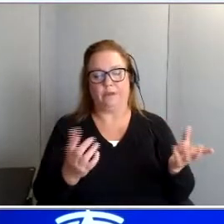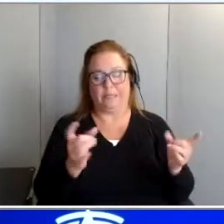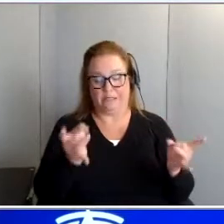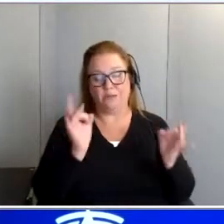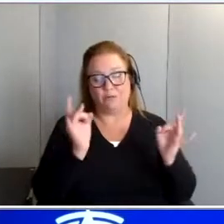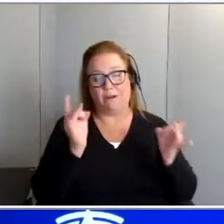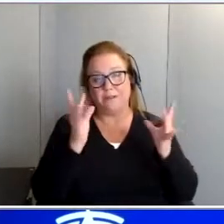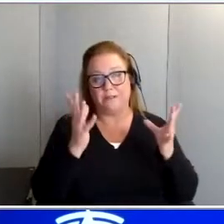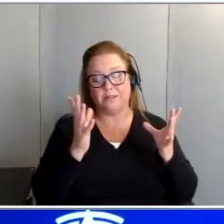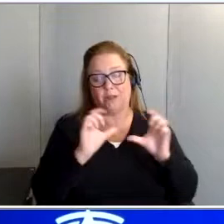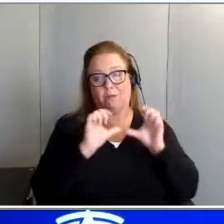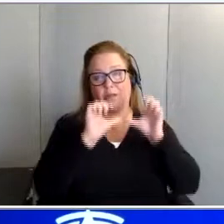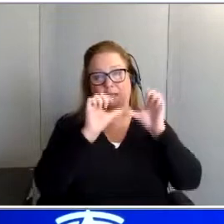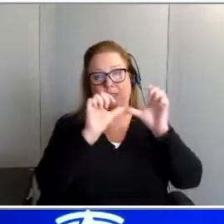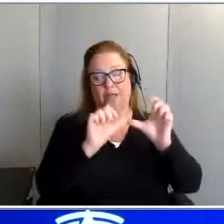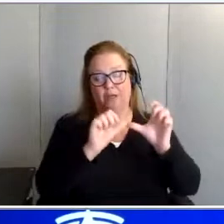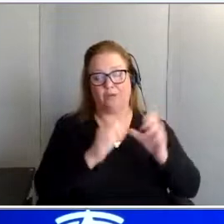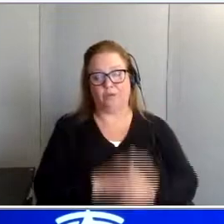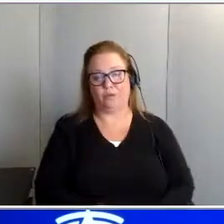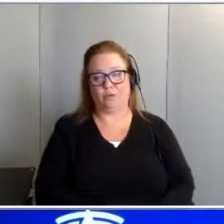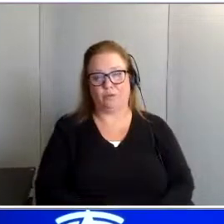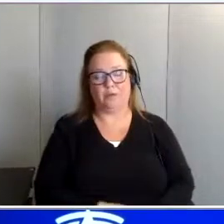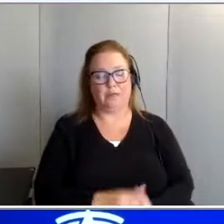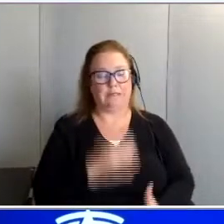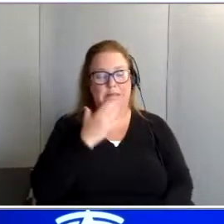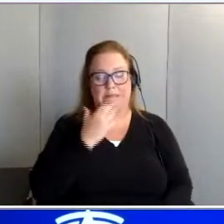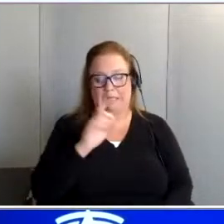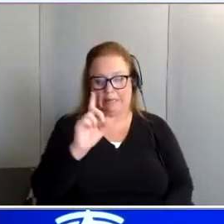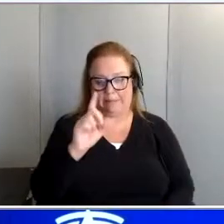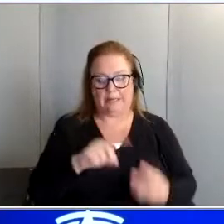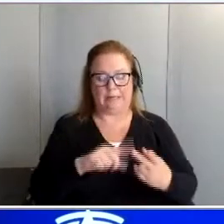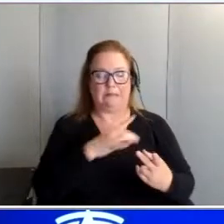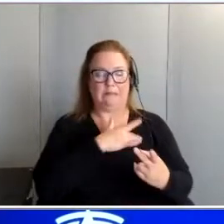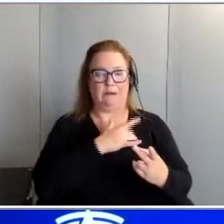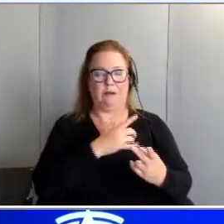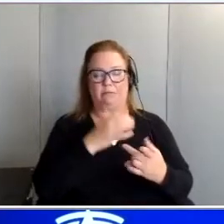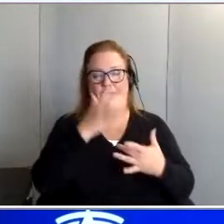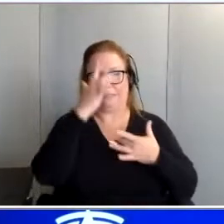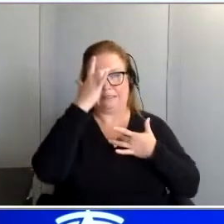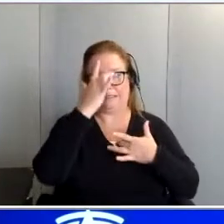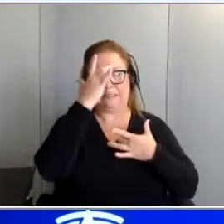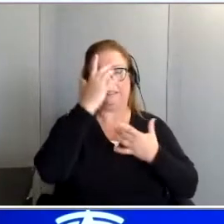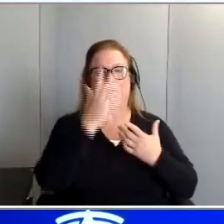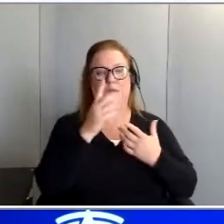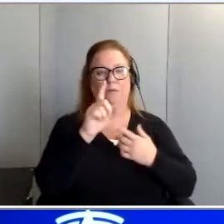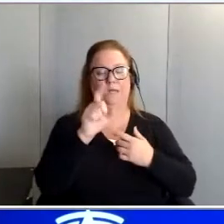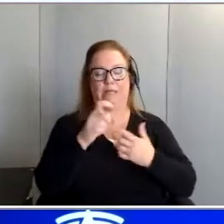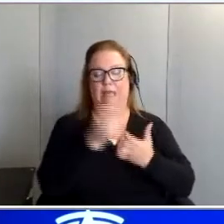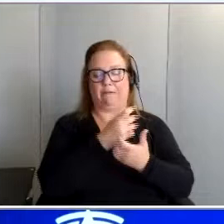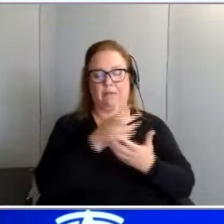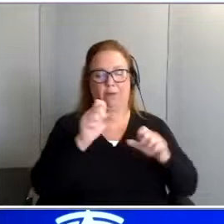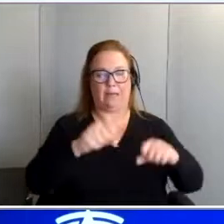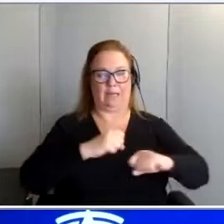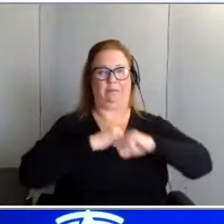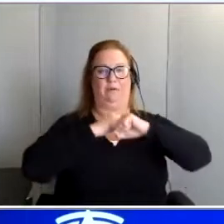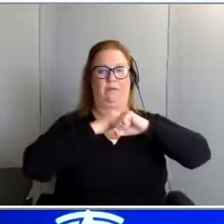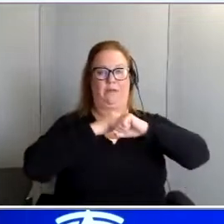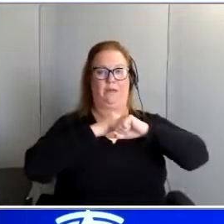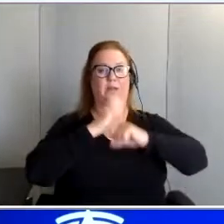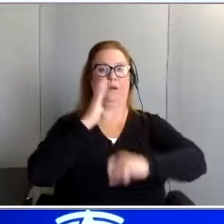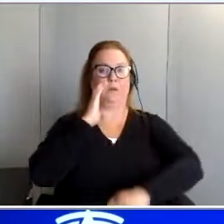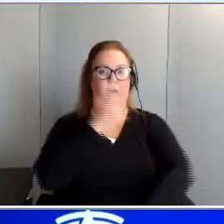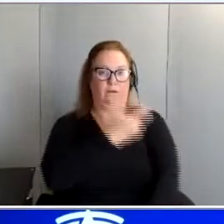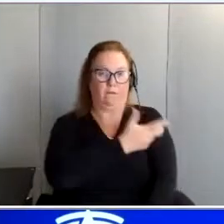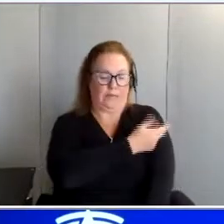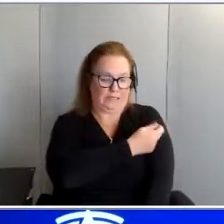will continue to be moving forward, just like diabetes and heart disease. And we need to do everything we can, number one, to prevent it, which we know vaccines do help